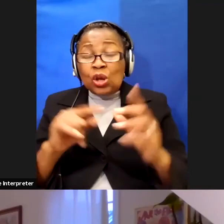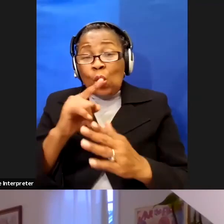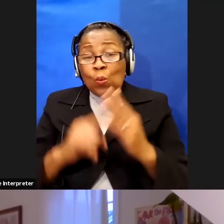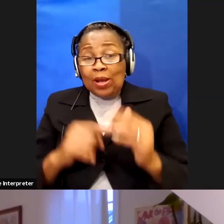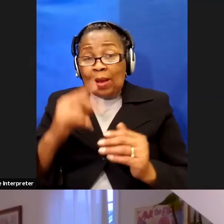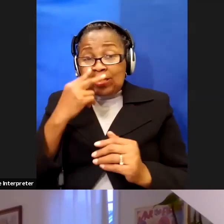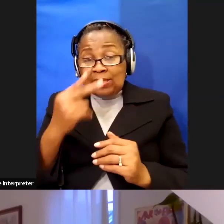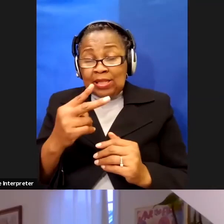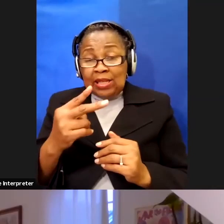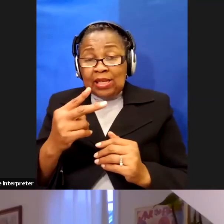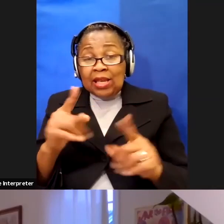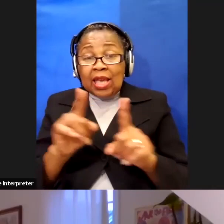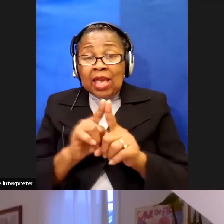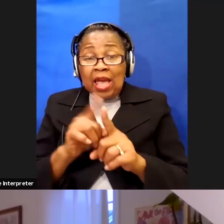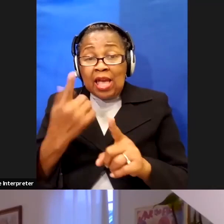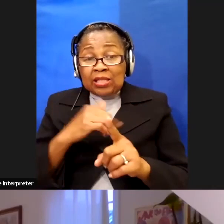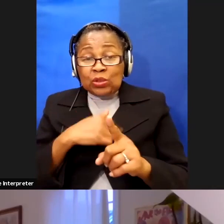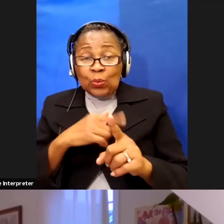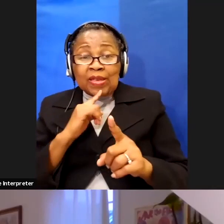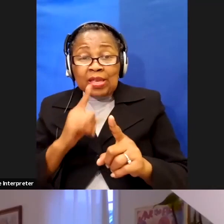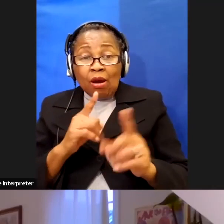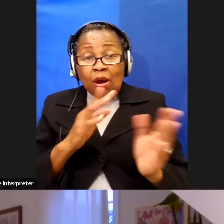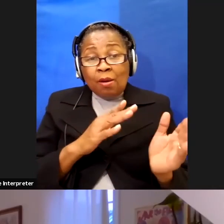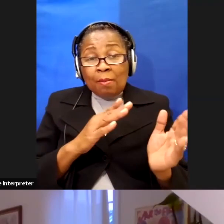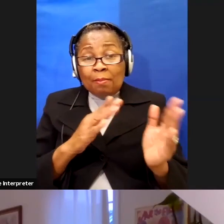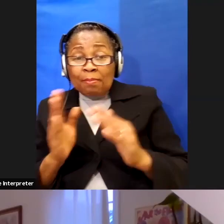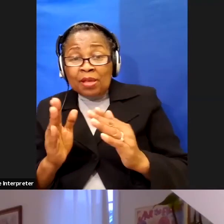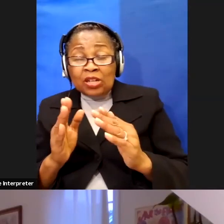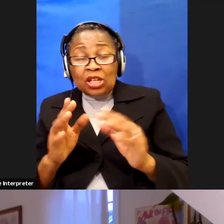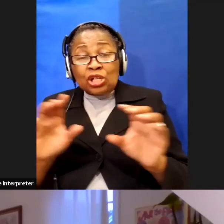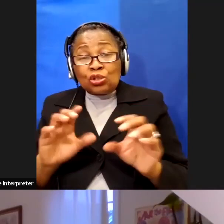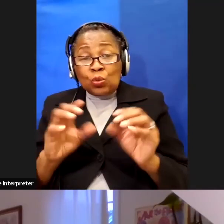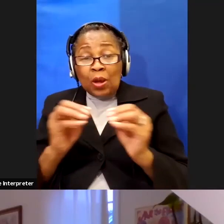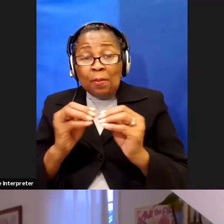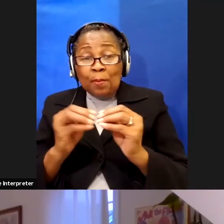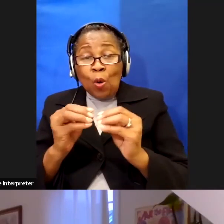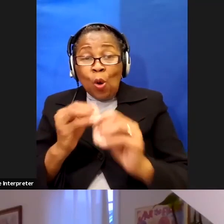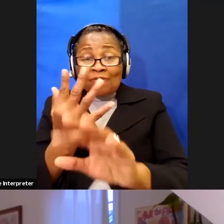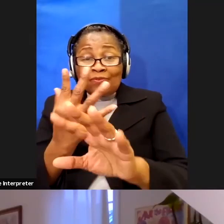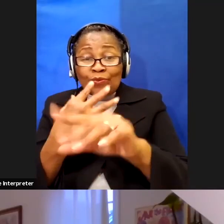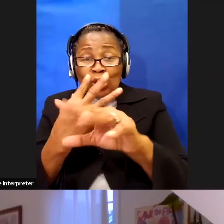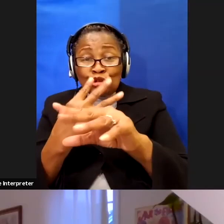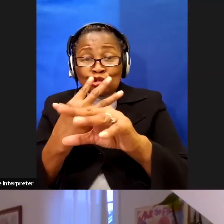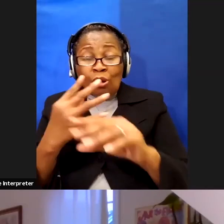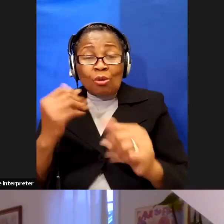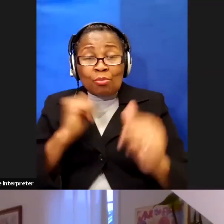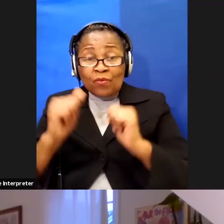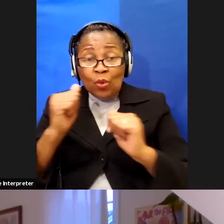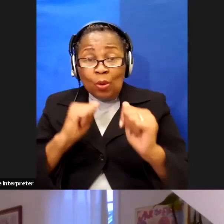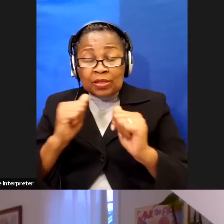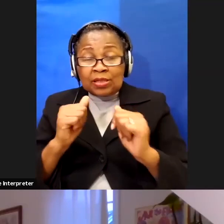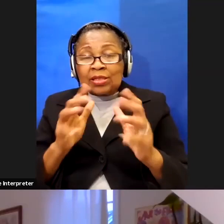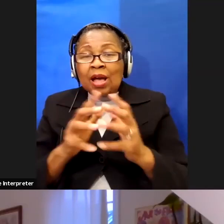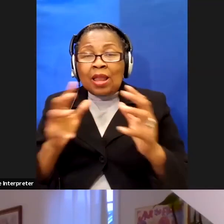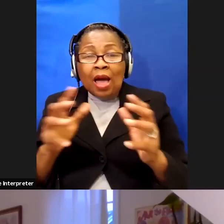that as we are kind of pivoting to doing more virtual performances, I find that a lot of places don't know what